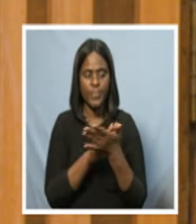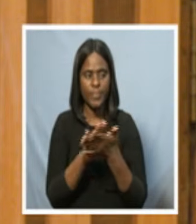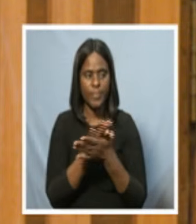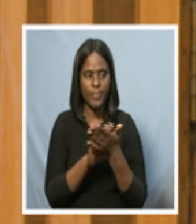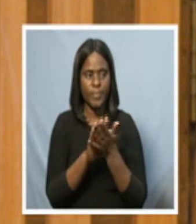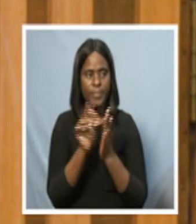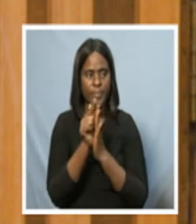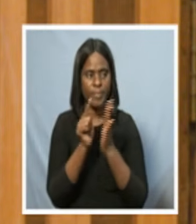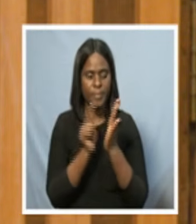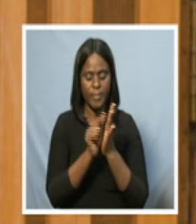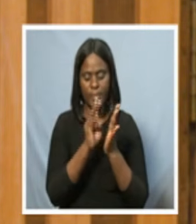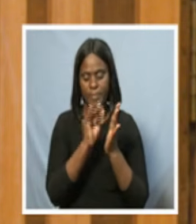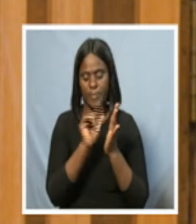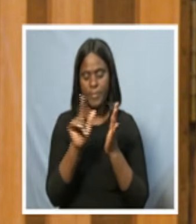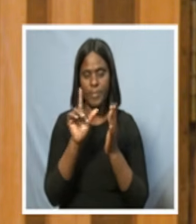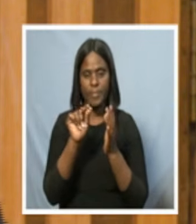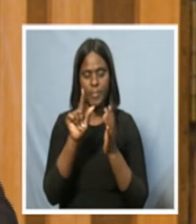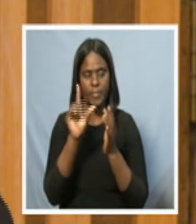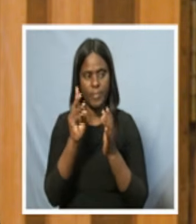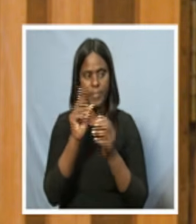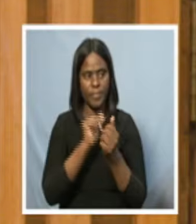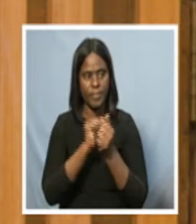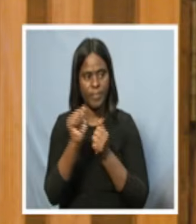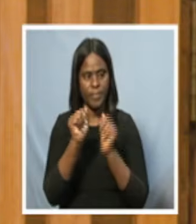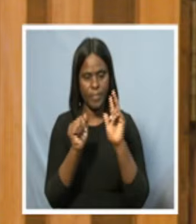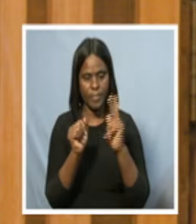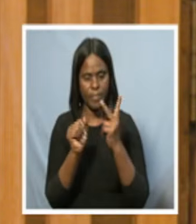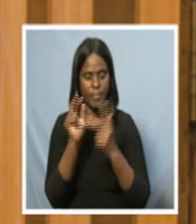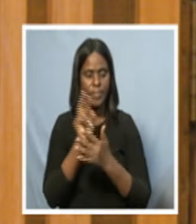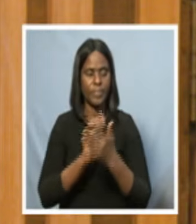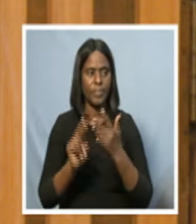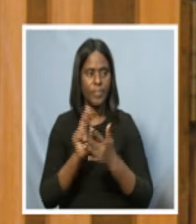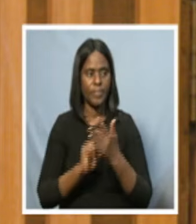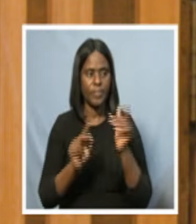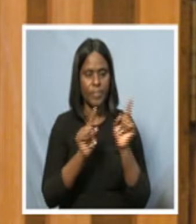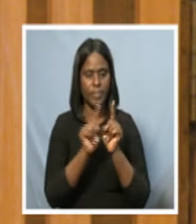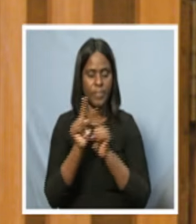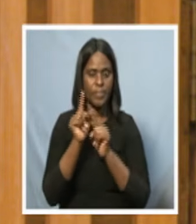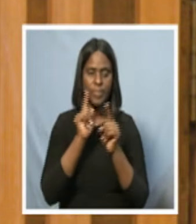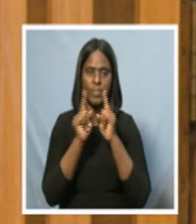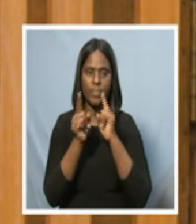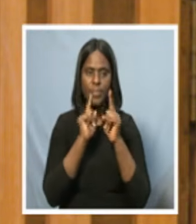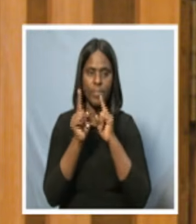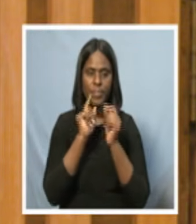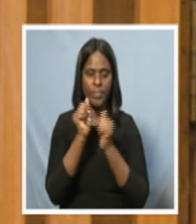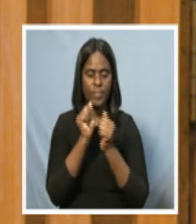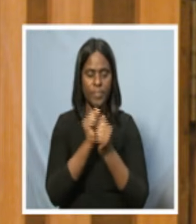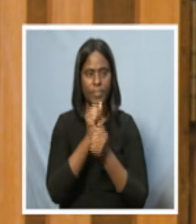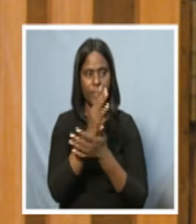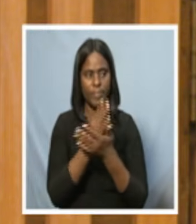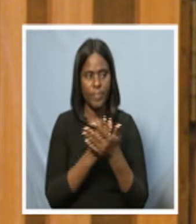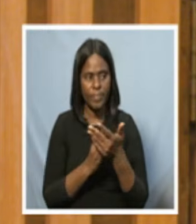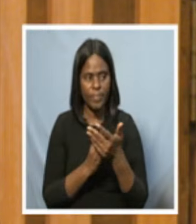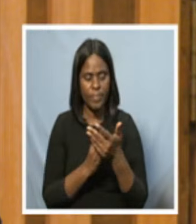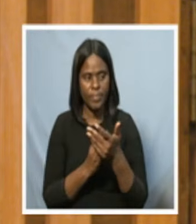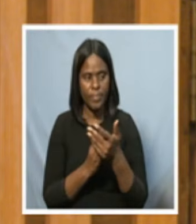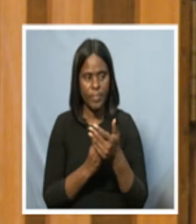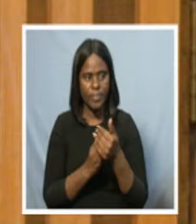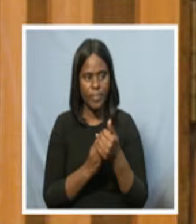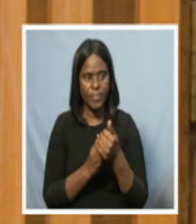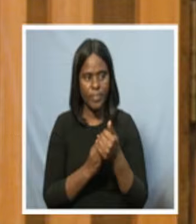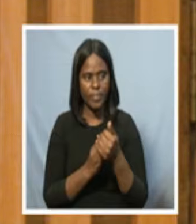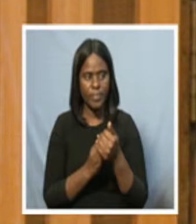Bill 2026, which passed the third reading stage, and also talked about some of